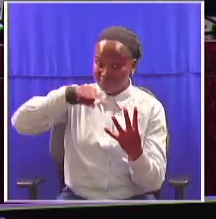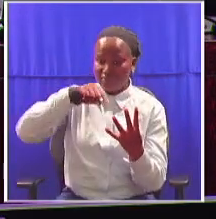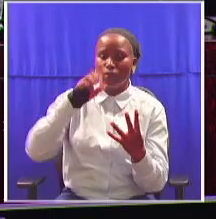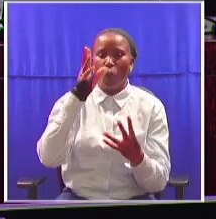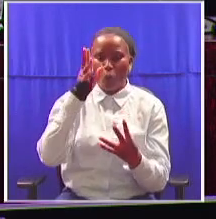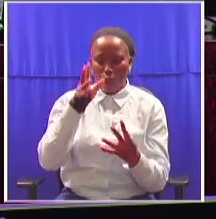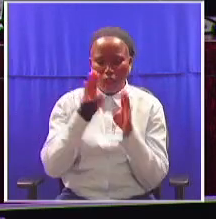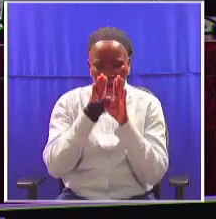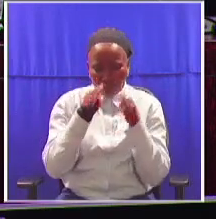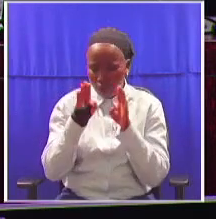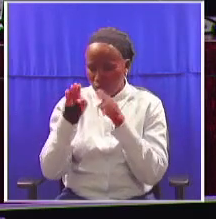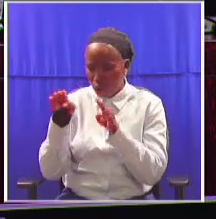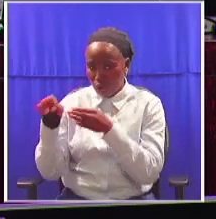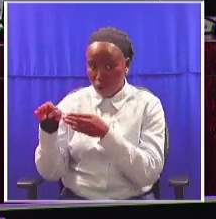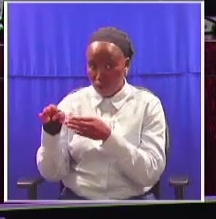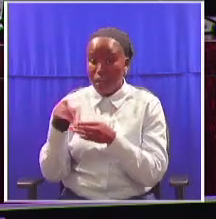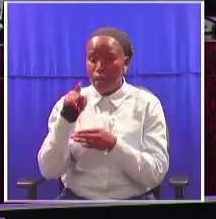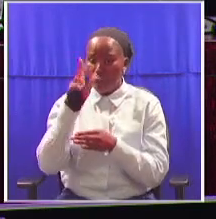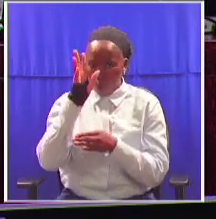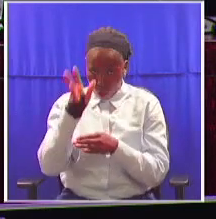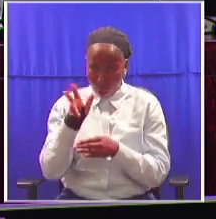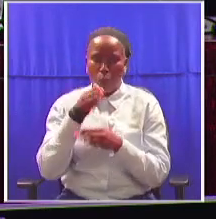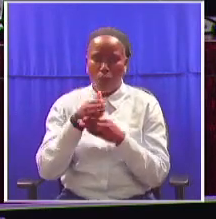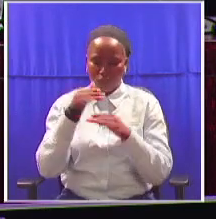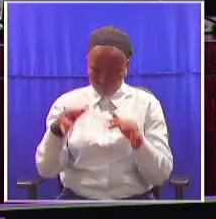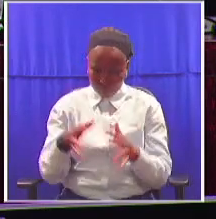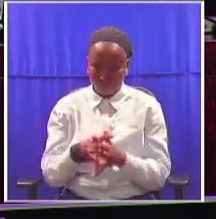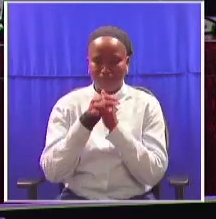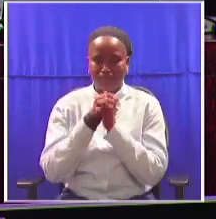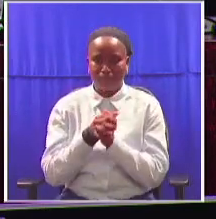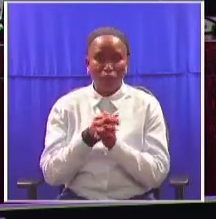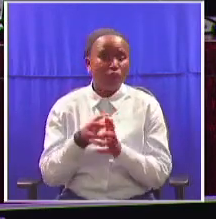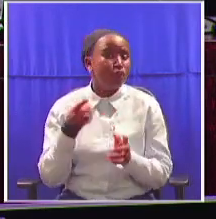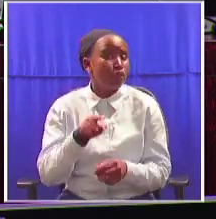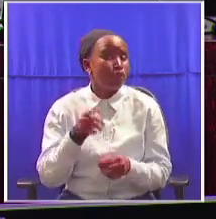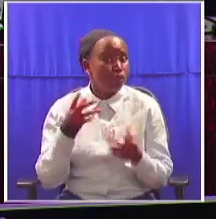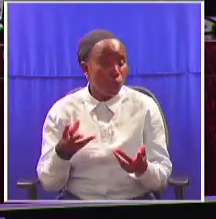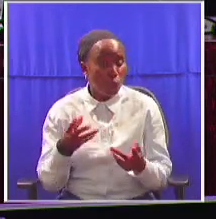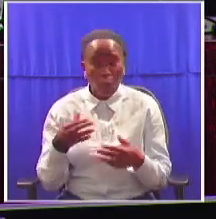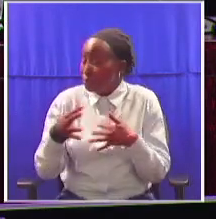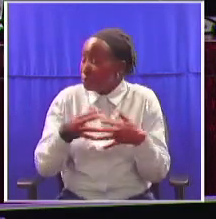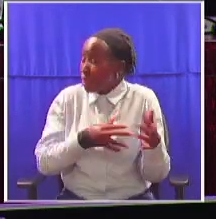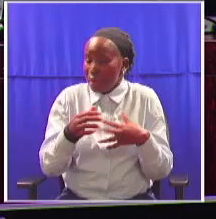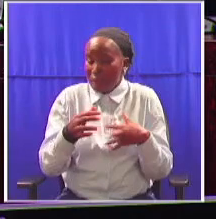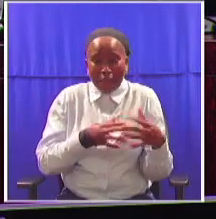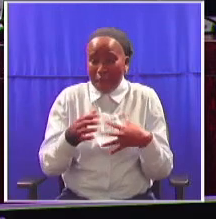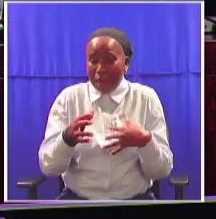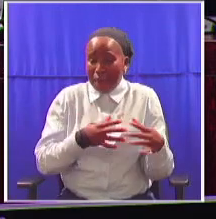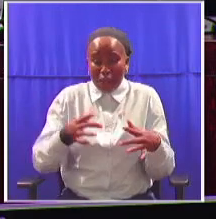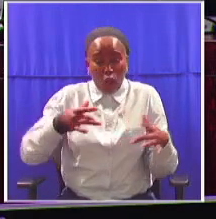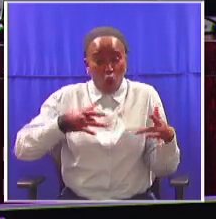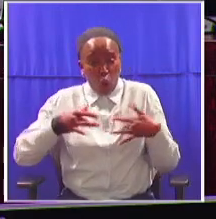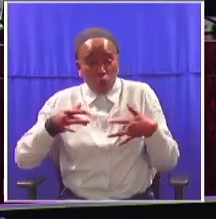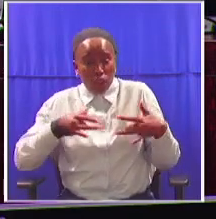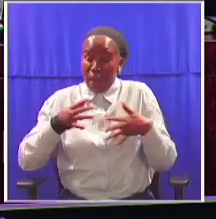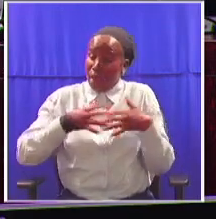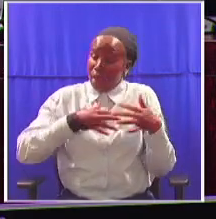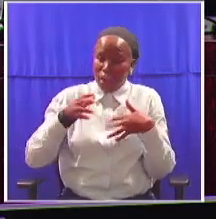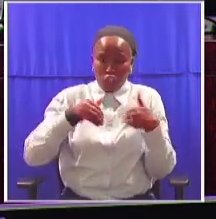together, will respond to those issues that concern South Africans the